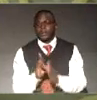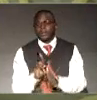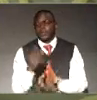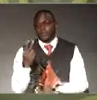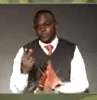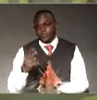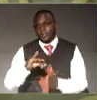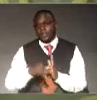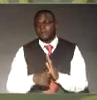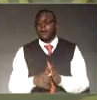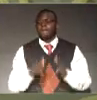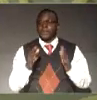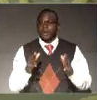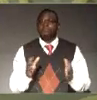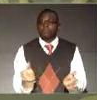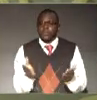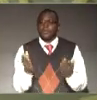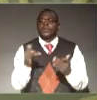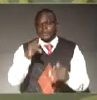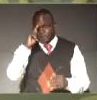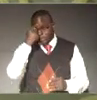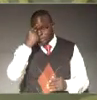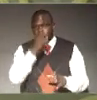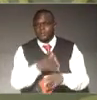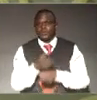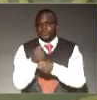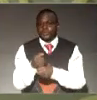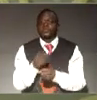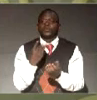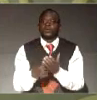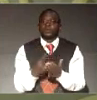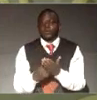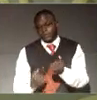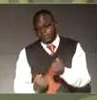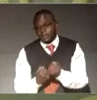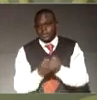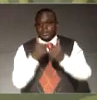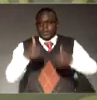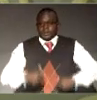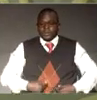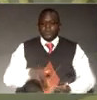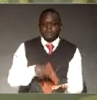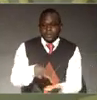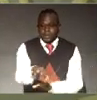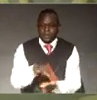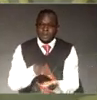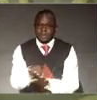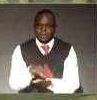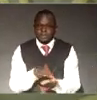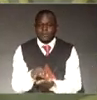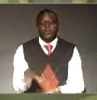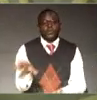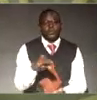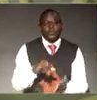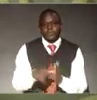now received a major boost from the Indian Association of Uganda that has sponsored a junior chess tournament and committed to develop all aspects